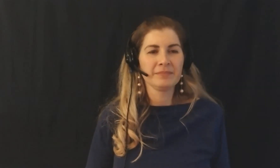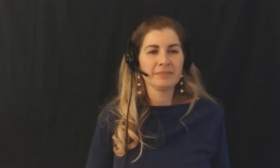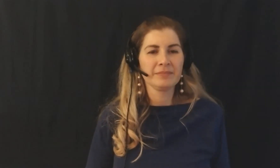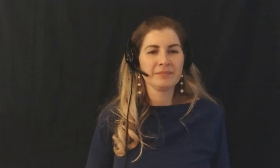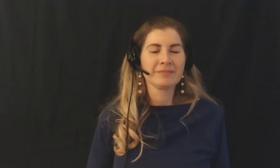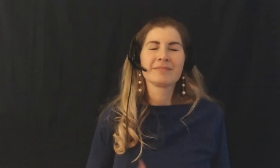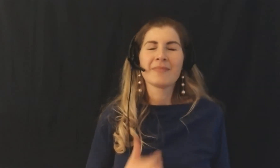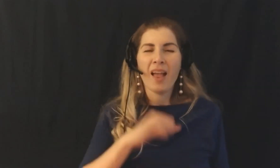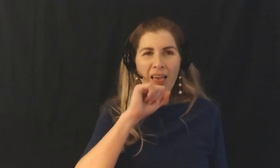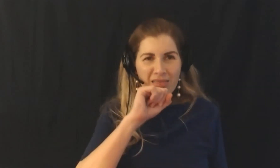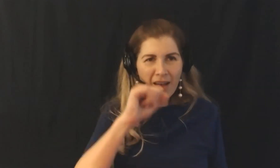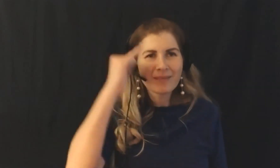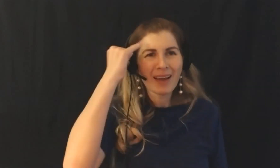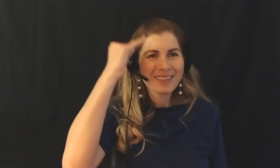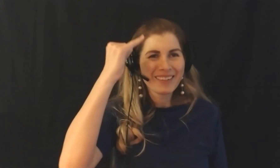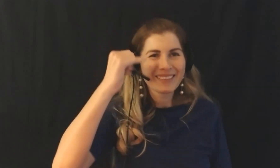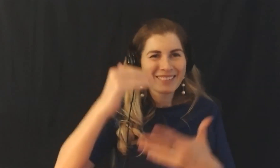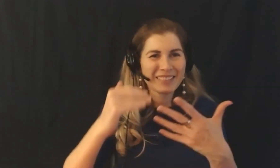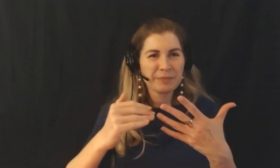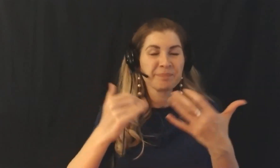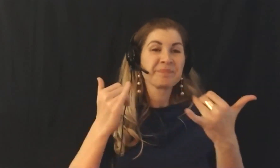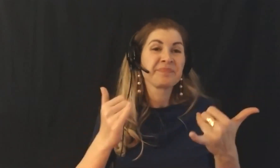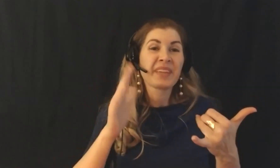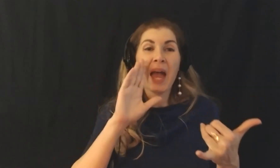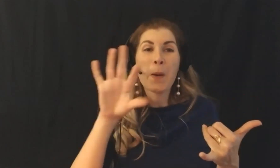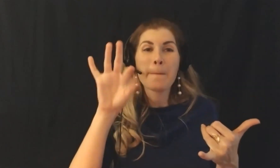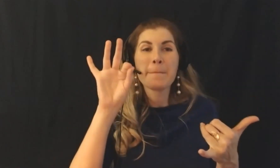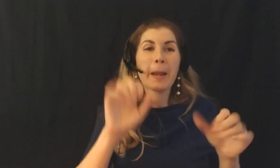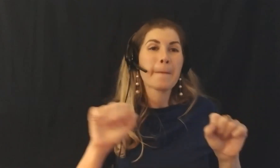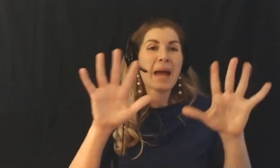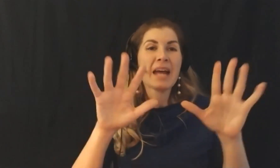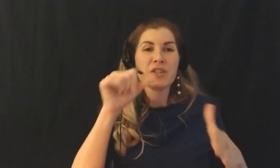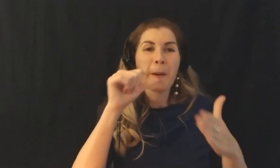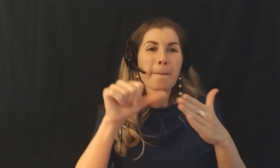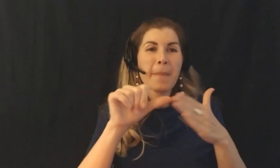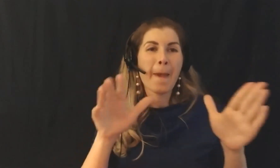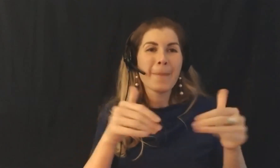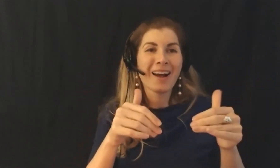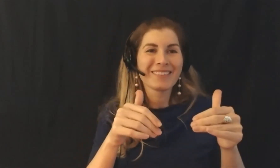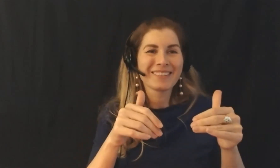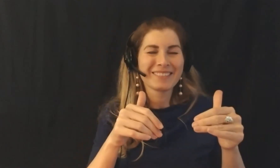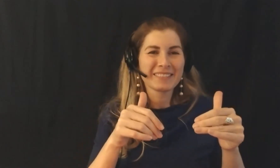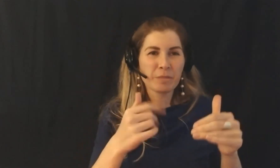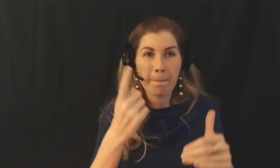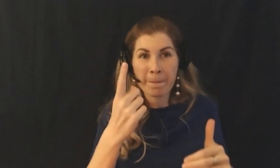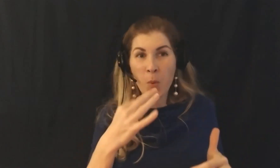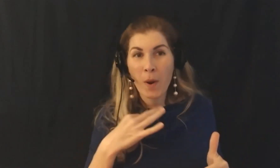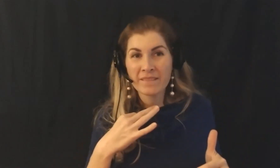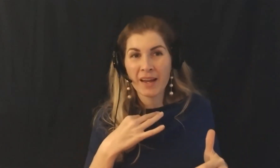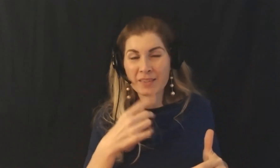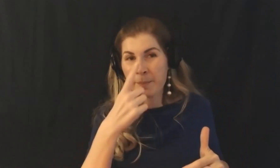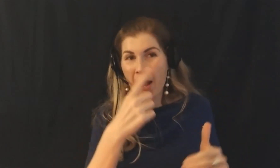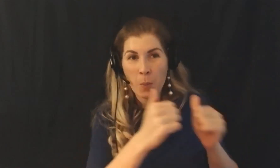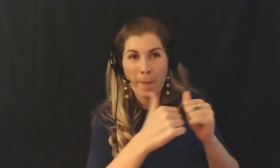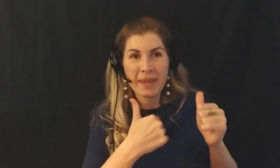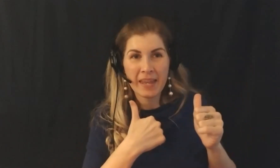Love it. All right, so I'm going to pick the magic mailbox. And if I could have one volunteer to model this with me, and